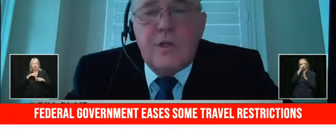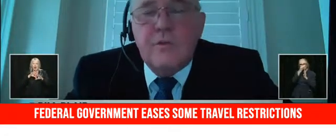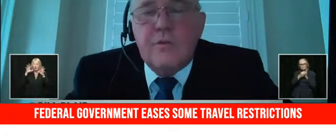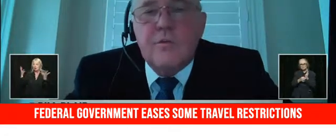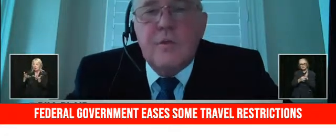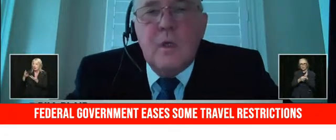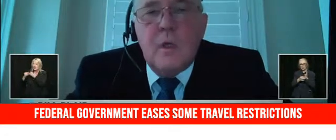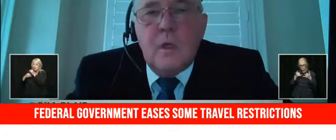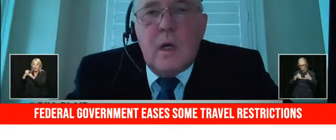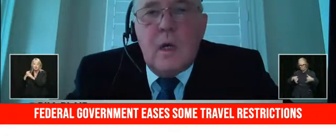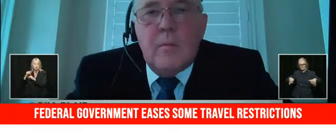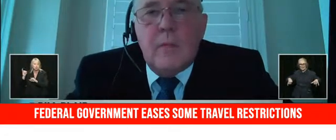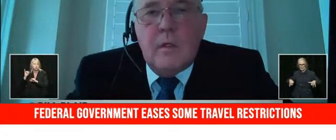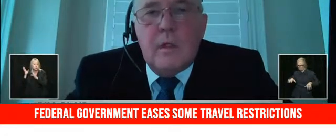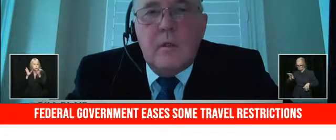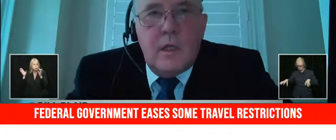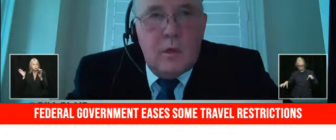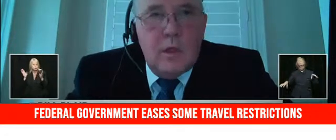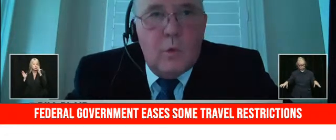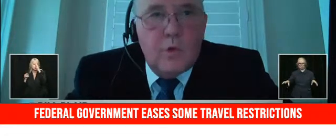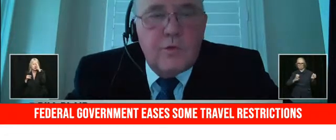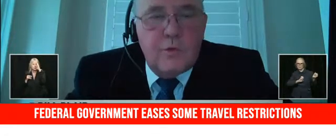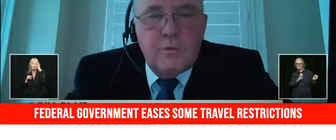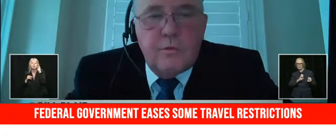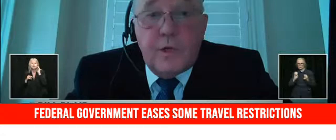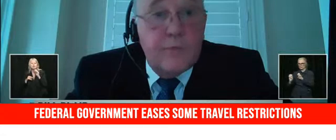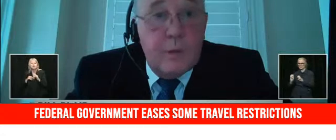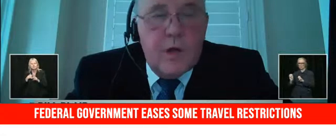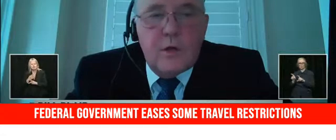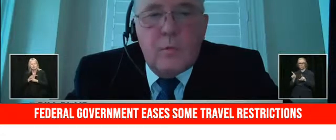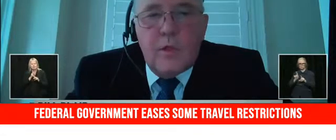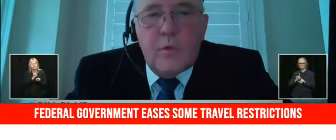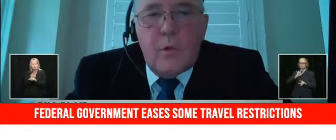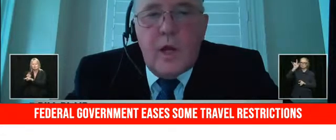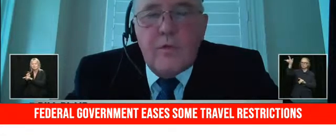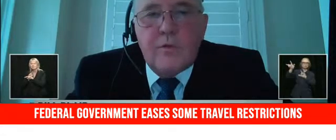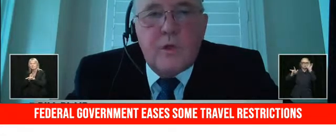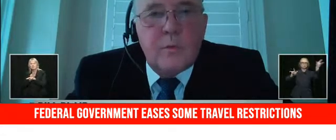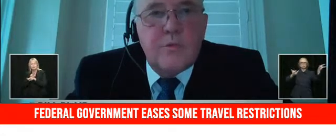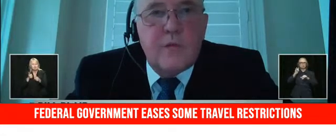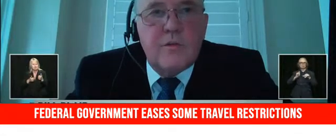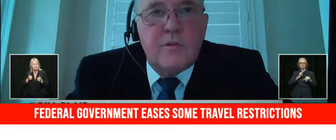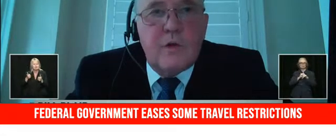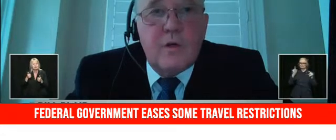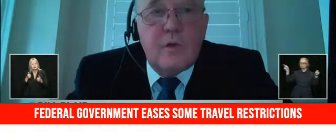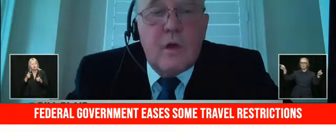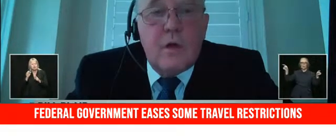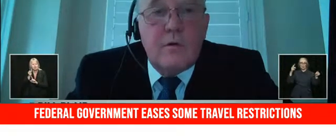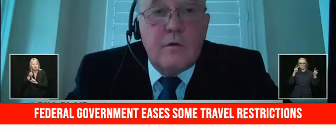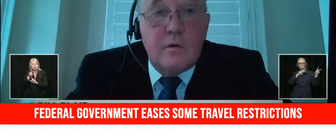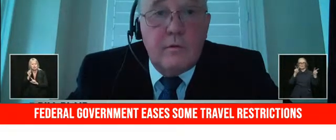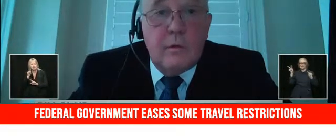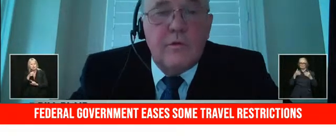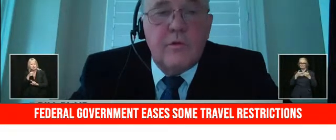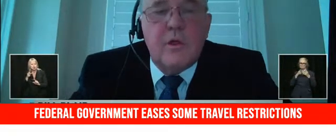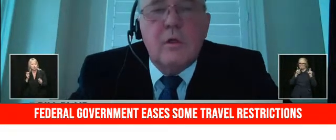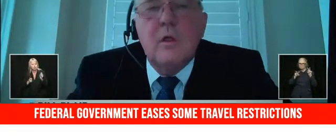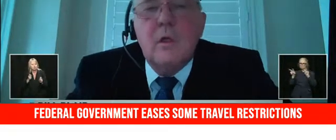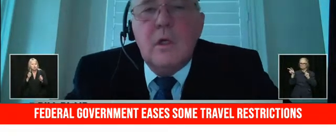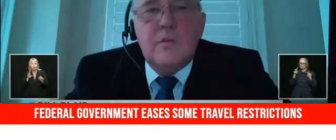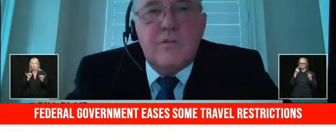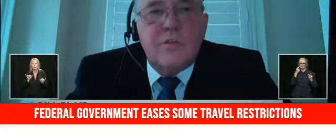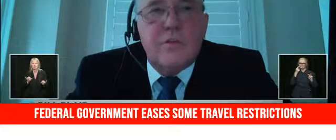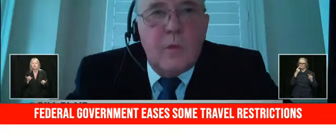international destinations, and in order to carefully monitor whether or not the circumstances are